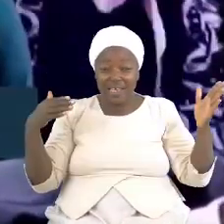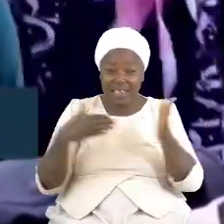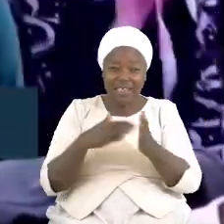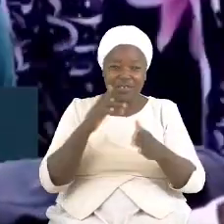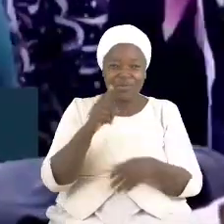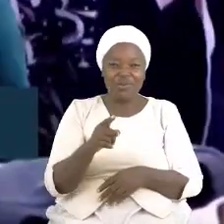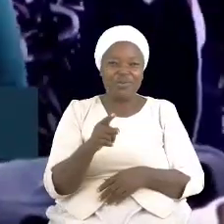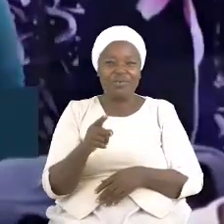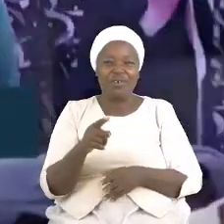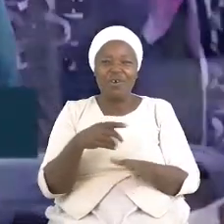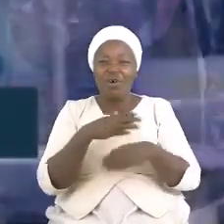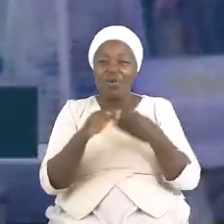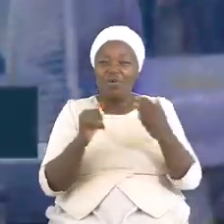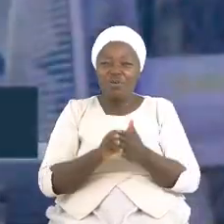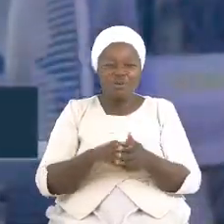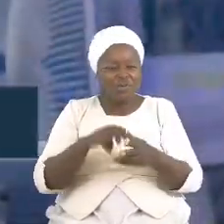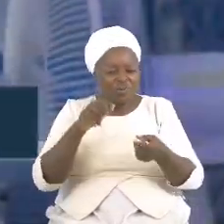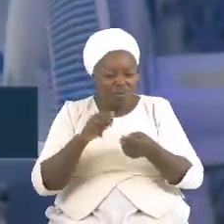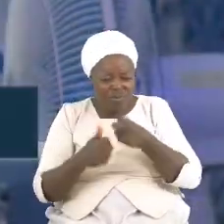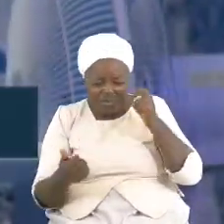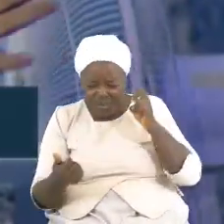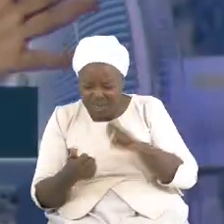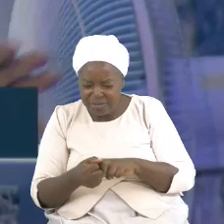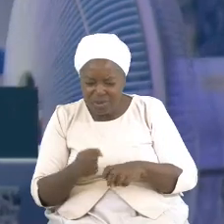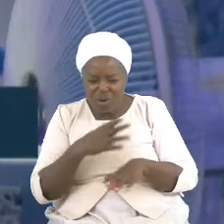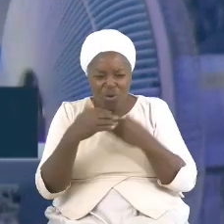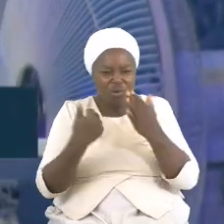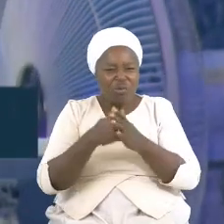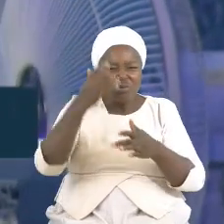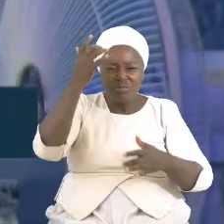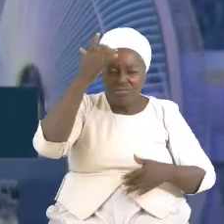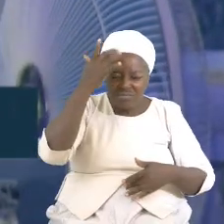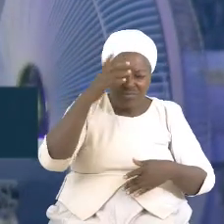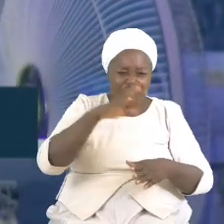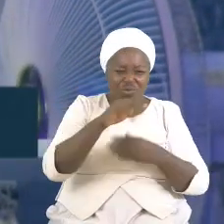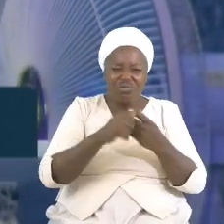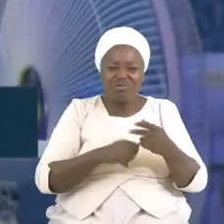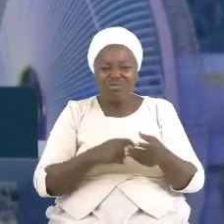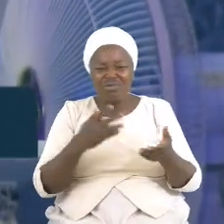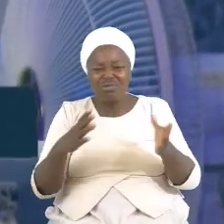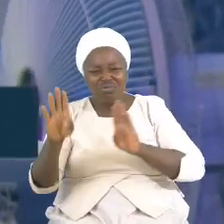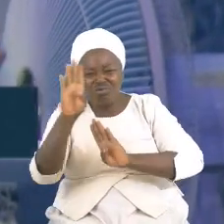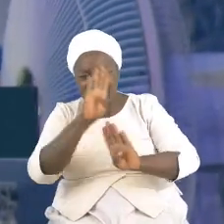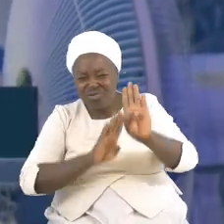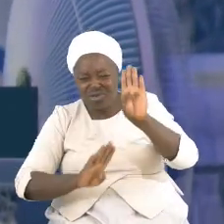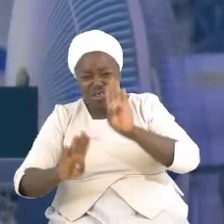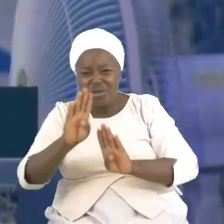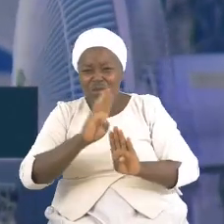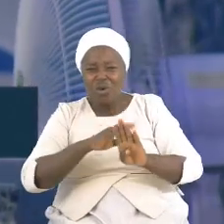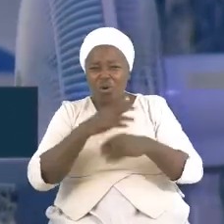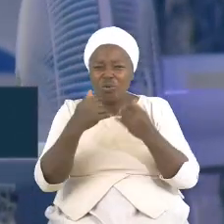those difficulties, those demons, and all the oppressions,